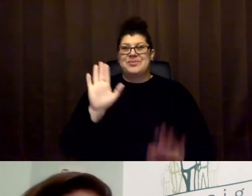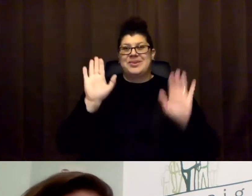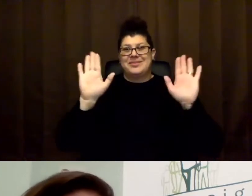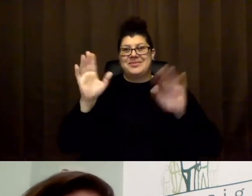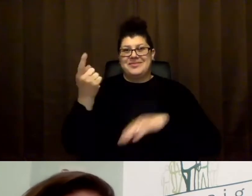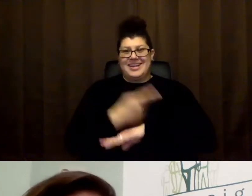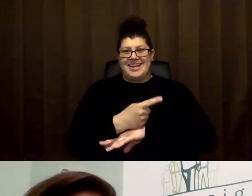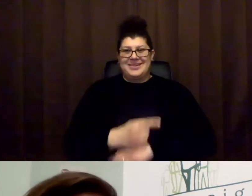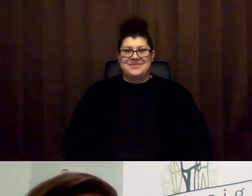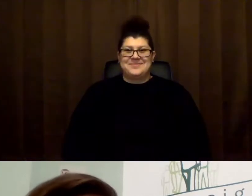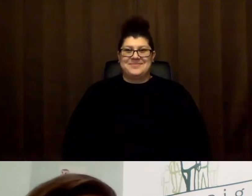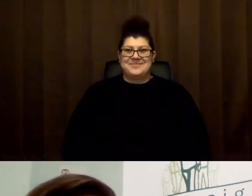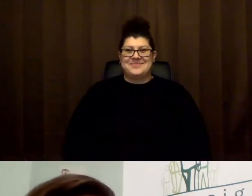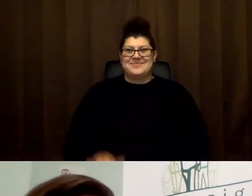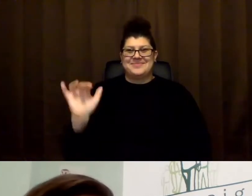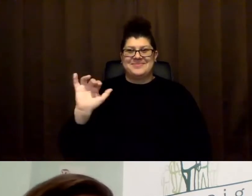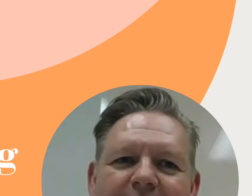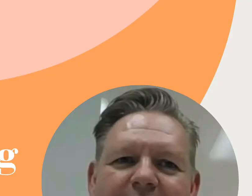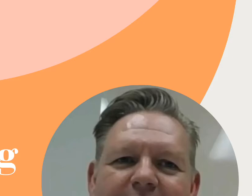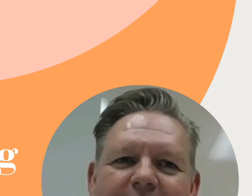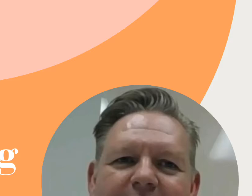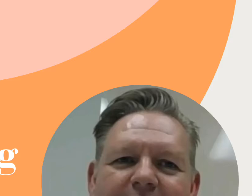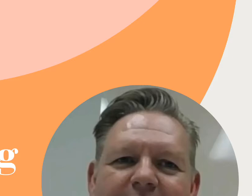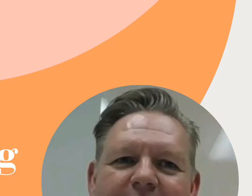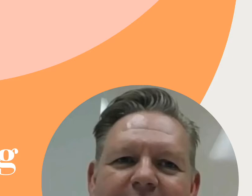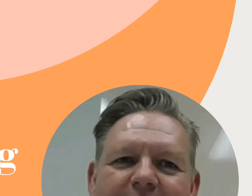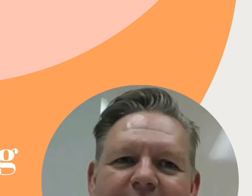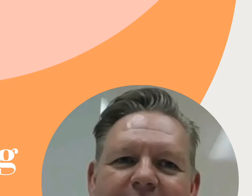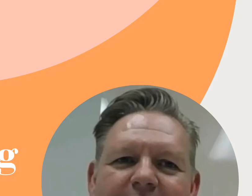you, you too. Thanks. All right.